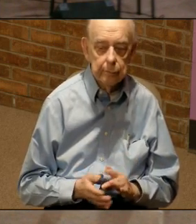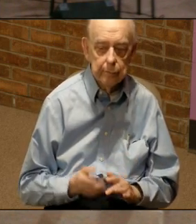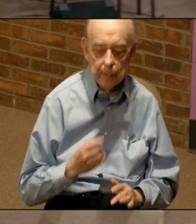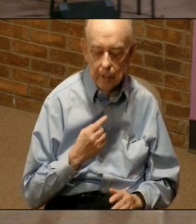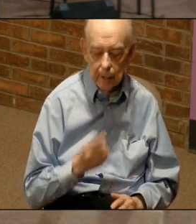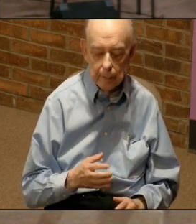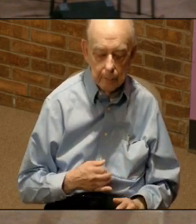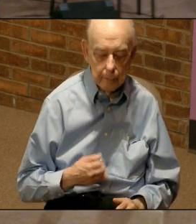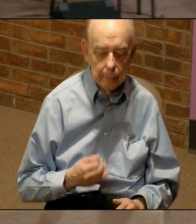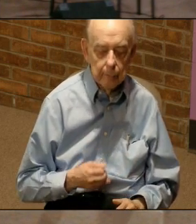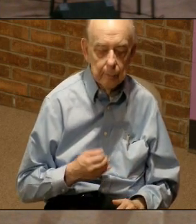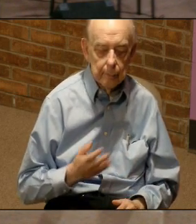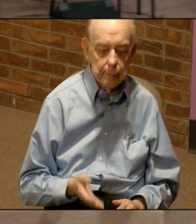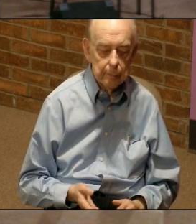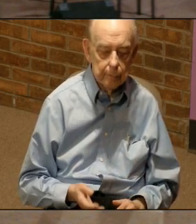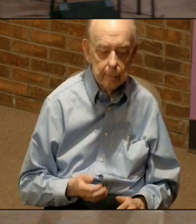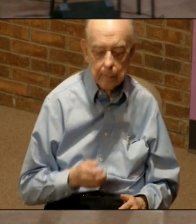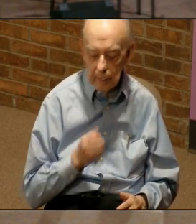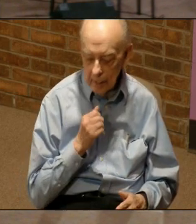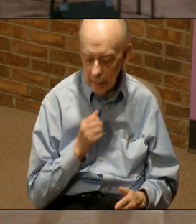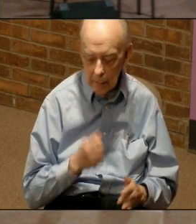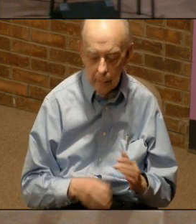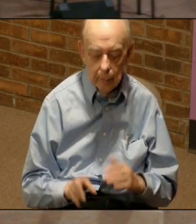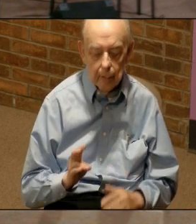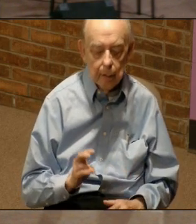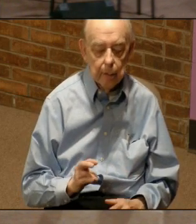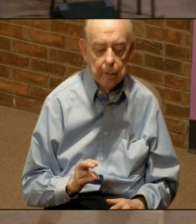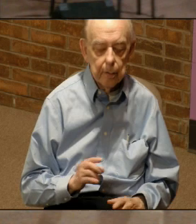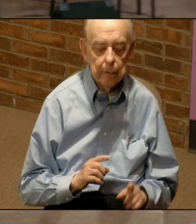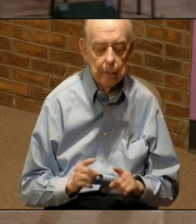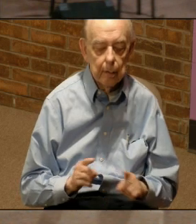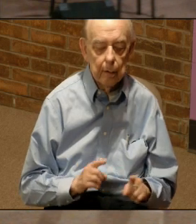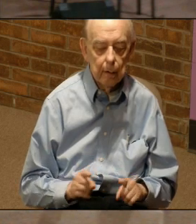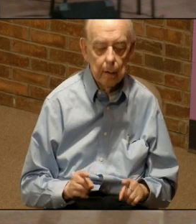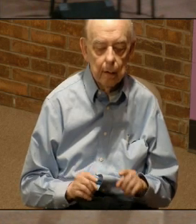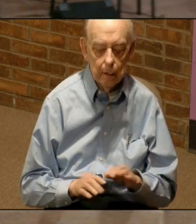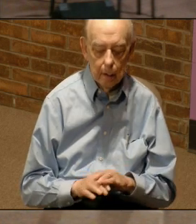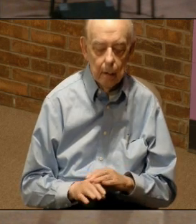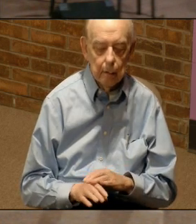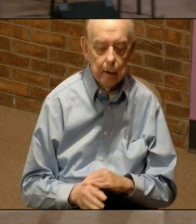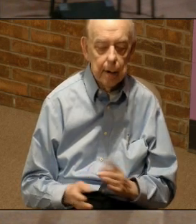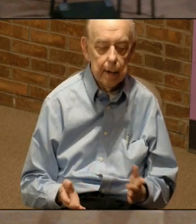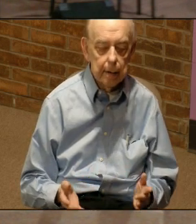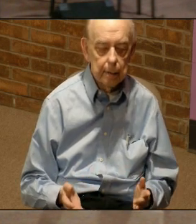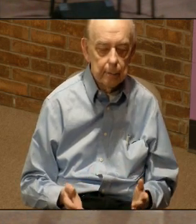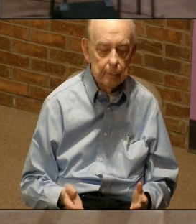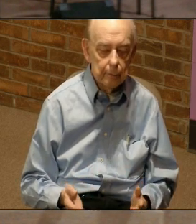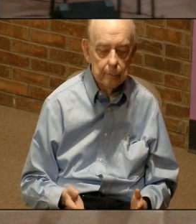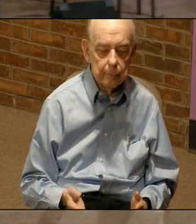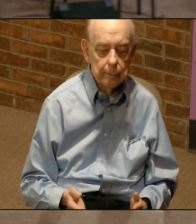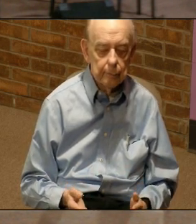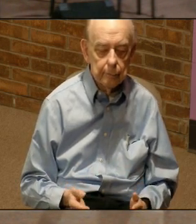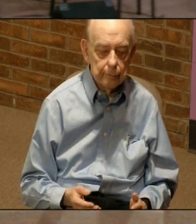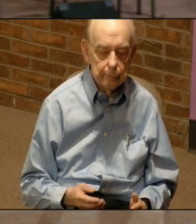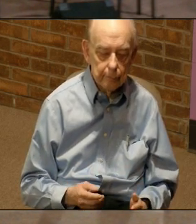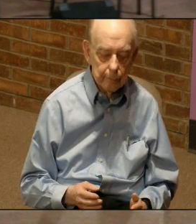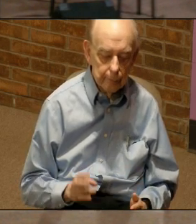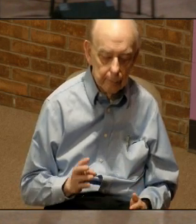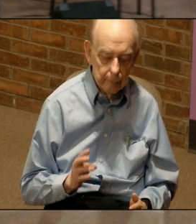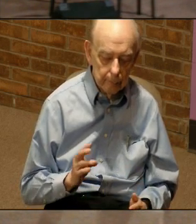tells John, here is the secret of the 7 stars that you saw in the right hand and the 7 golden candlesticks. The